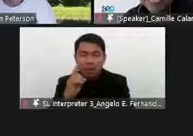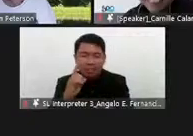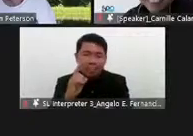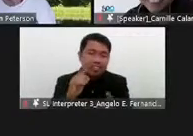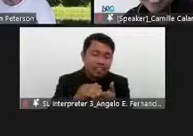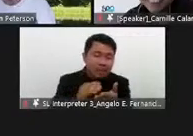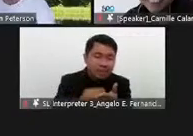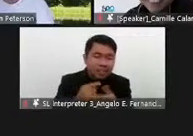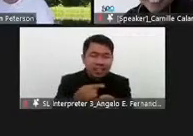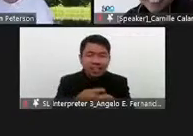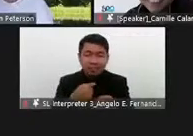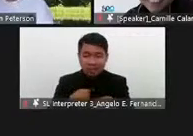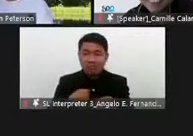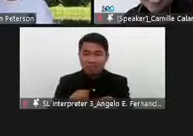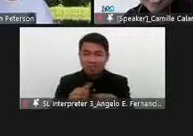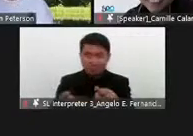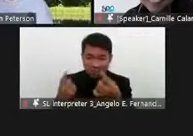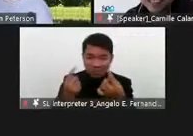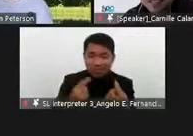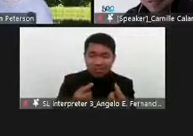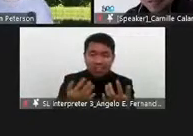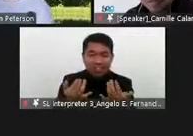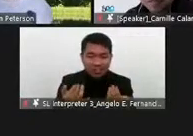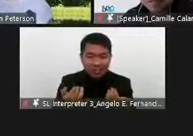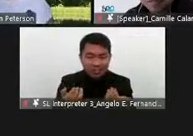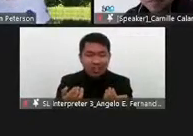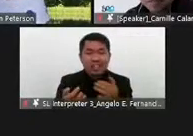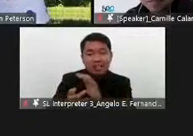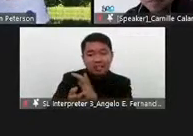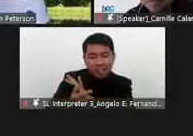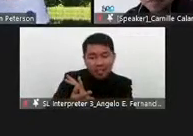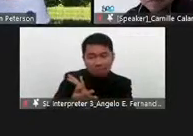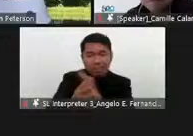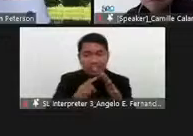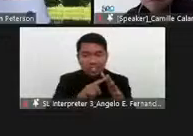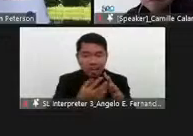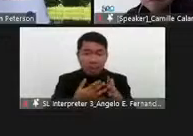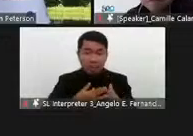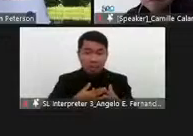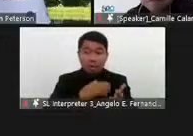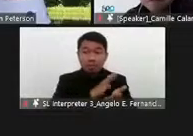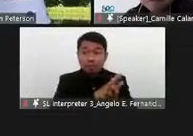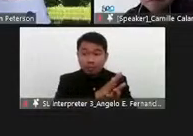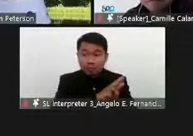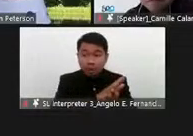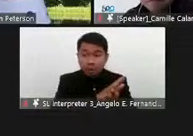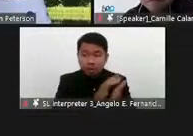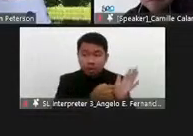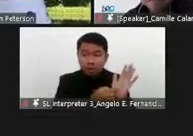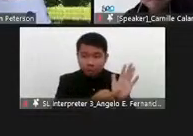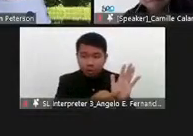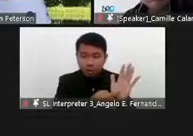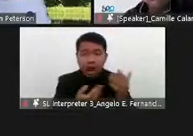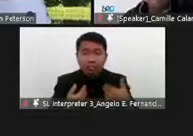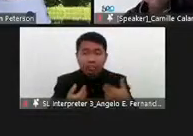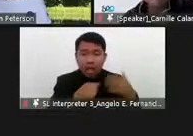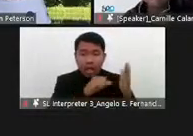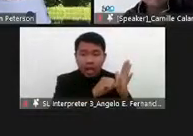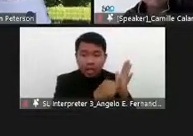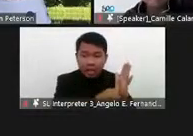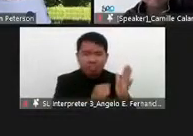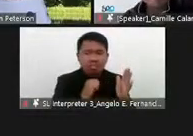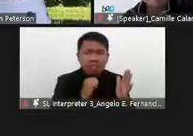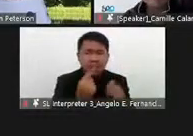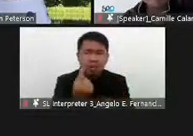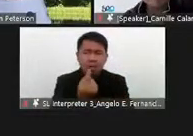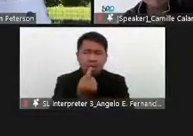such conferences since the pandemic began. And my paper basically does a spotlight on Mindanao, which has not been